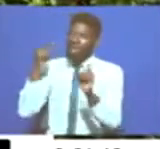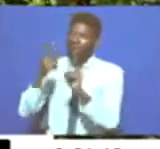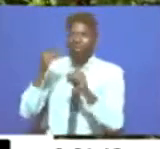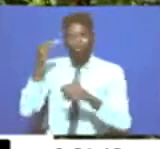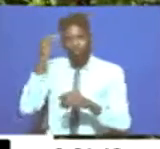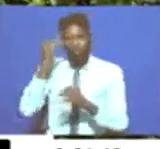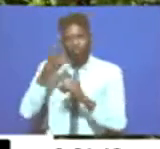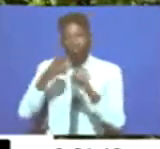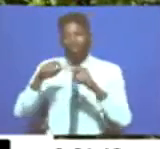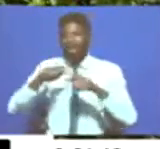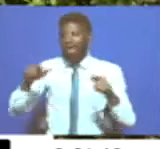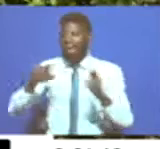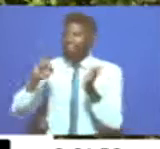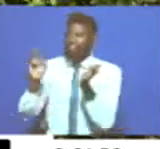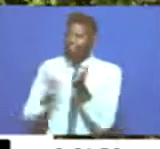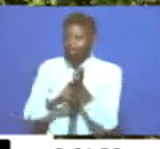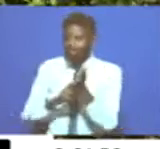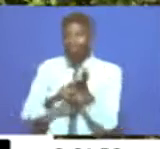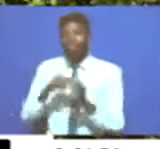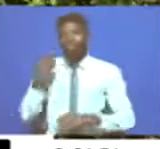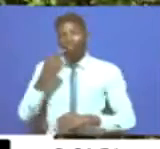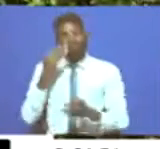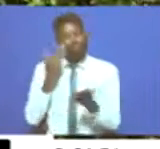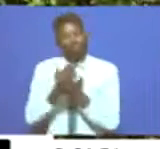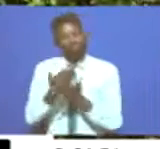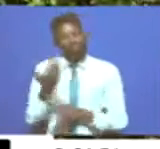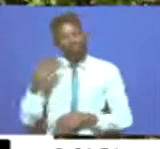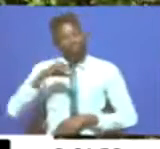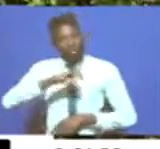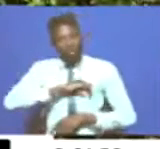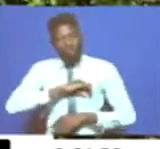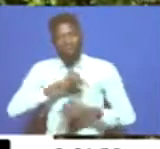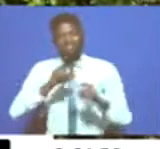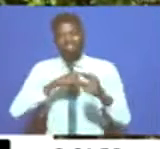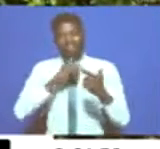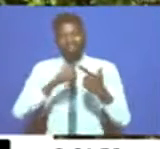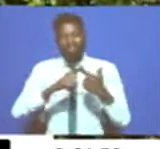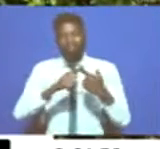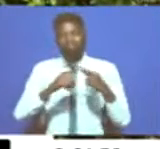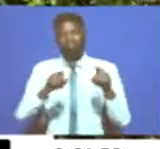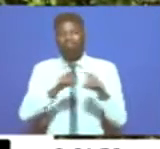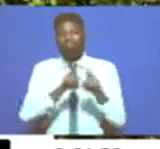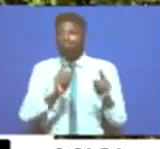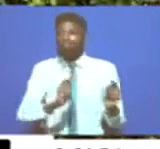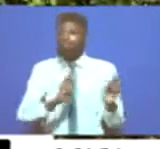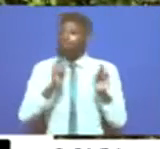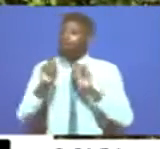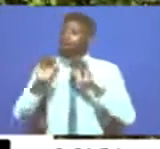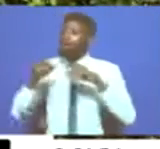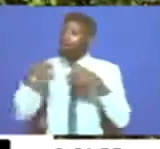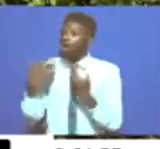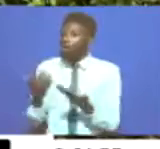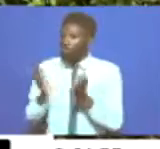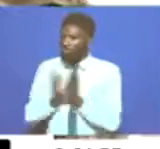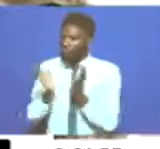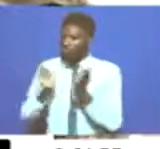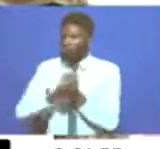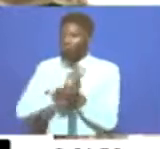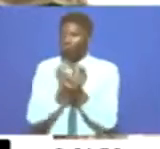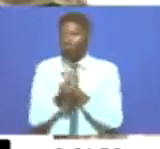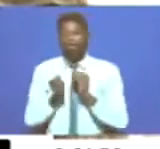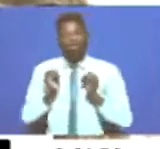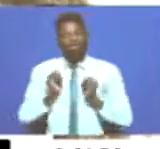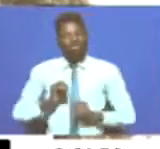RAND records, who really owned, how did they transfer from the public into an individual.